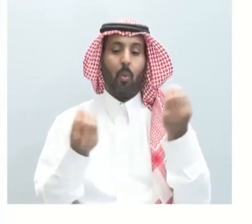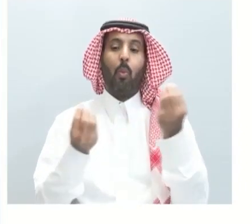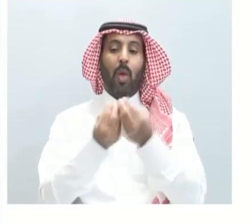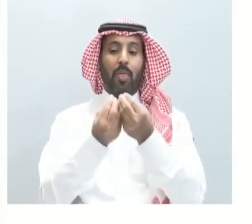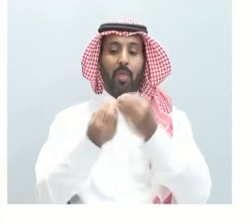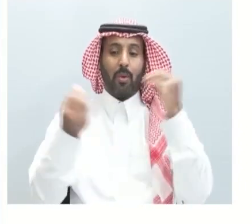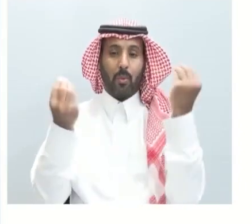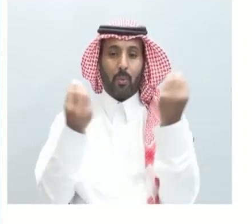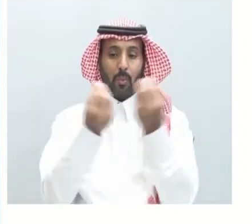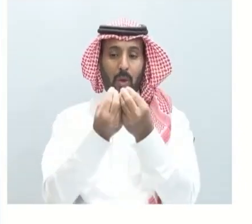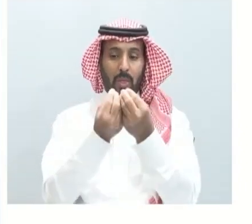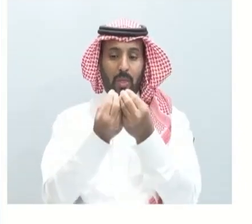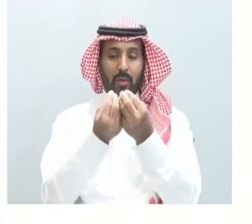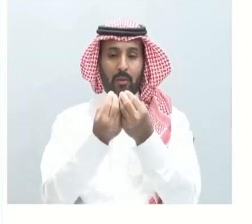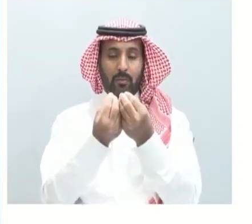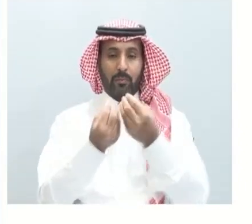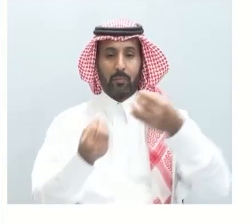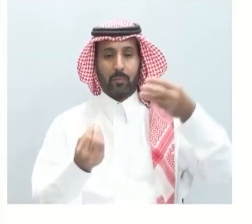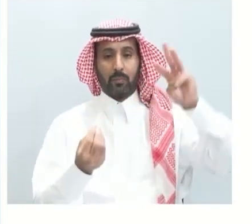we say for